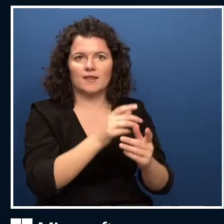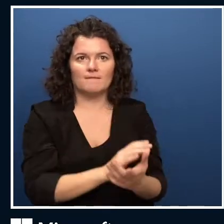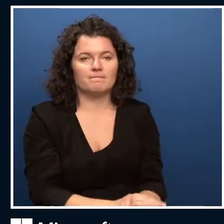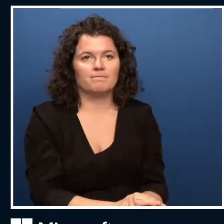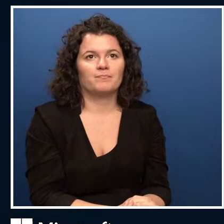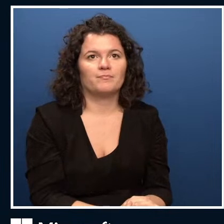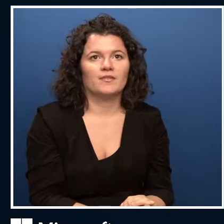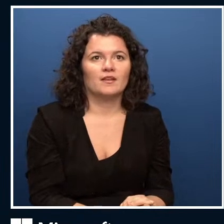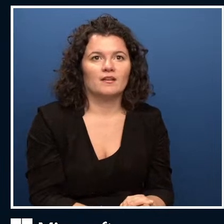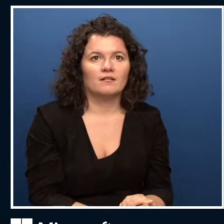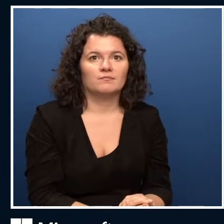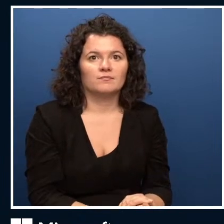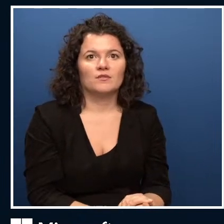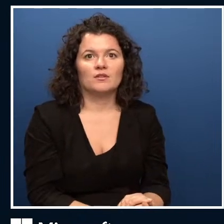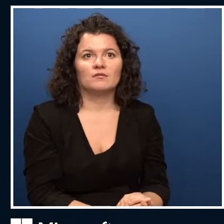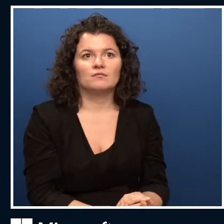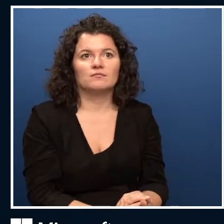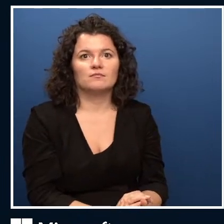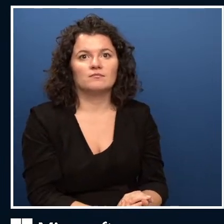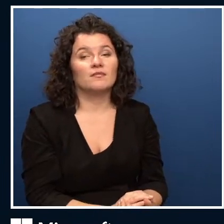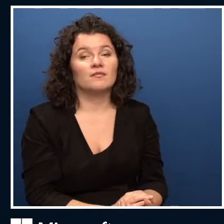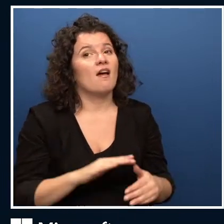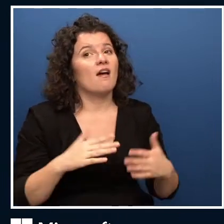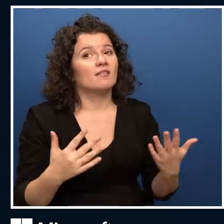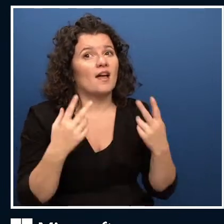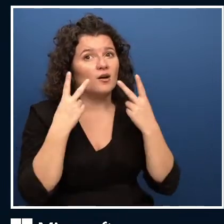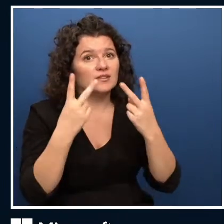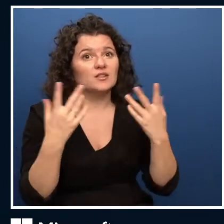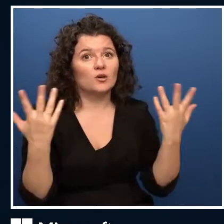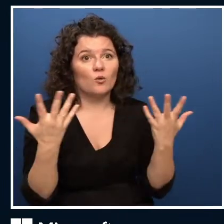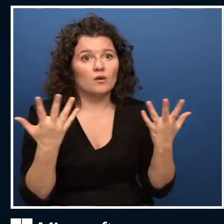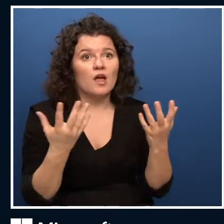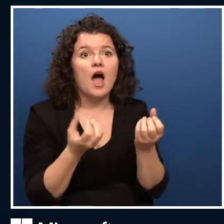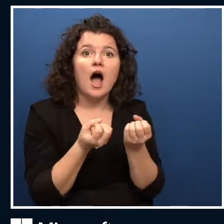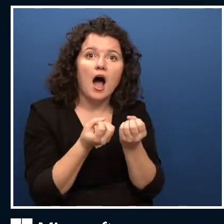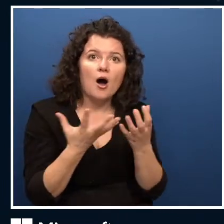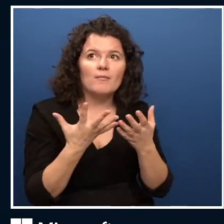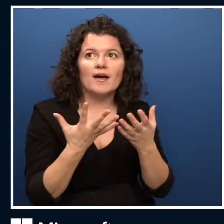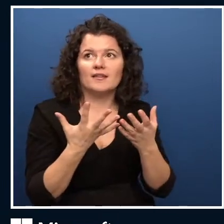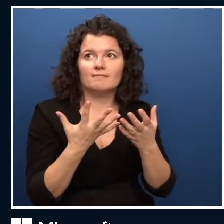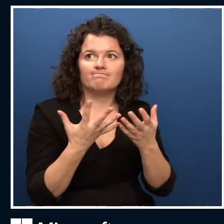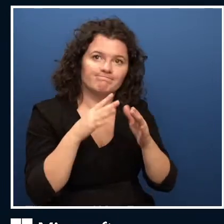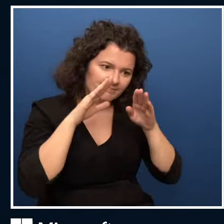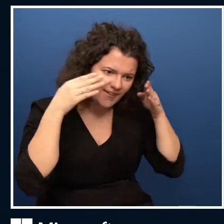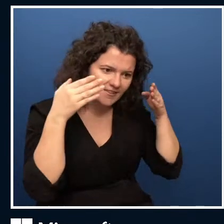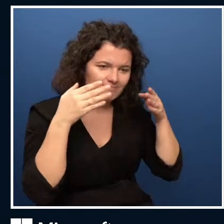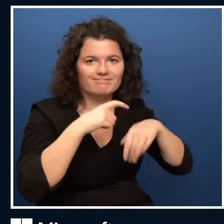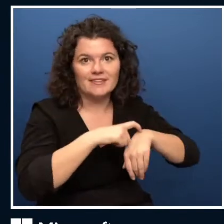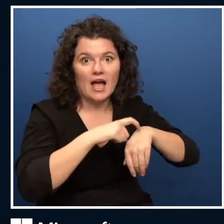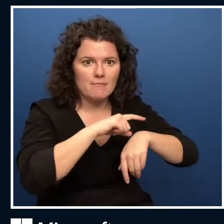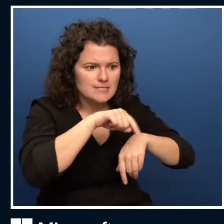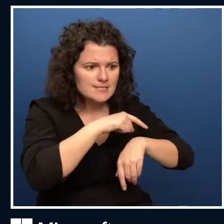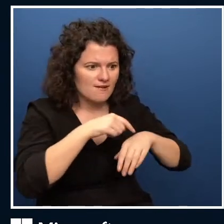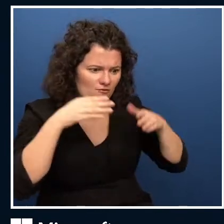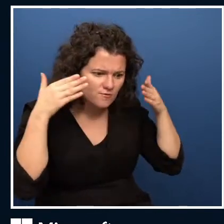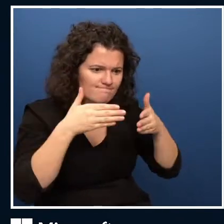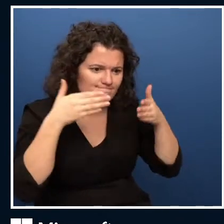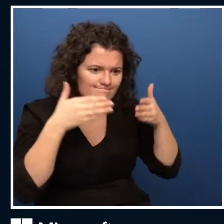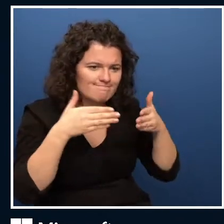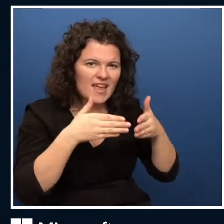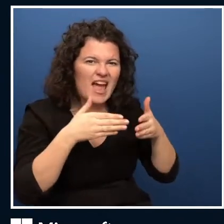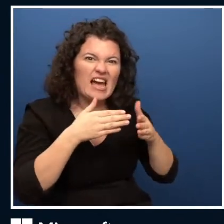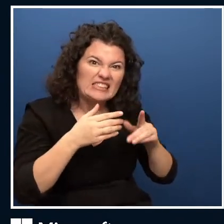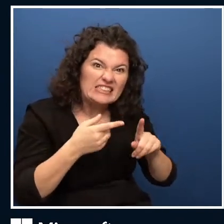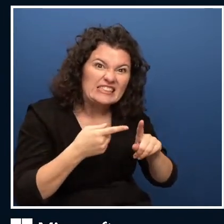how much time we should now spend to achieve our result. The final considerations